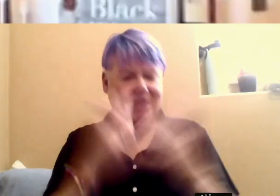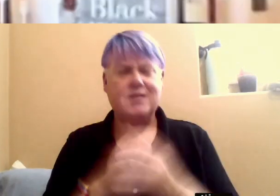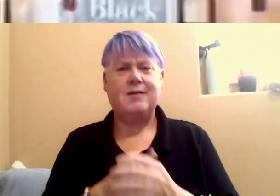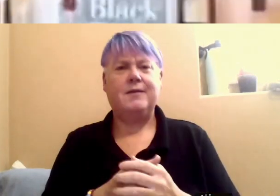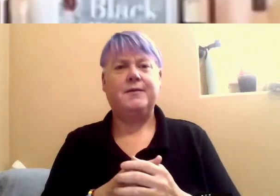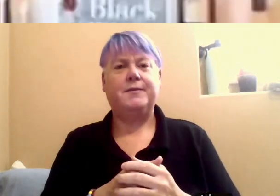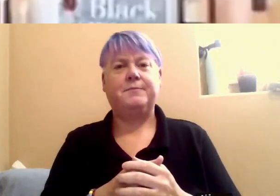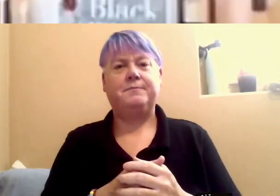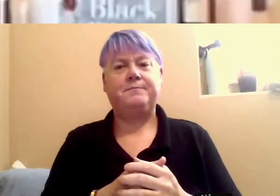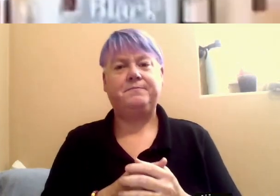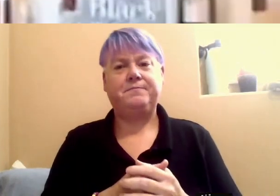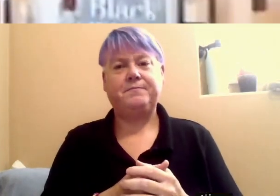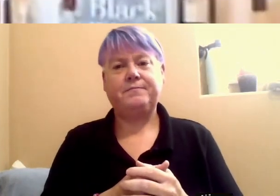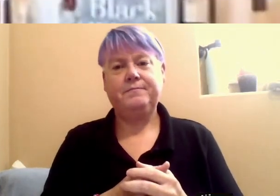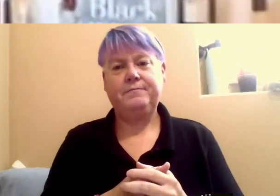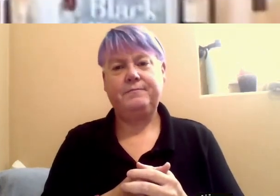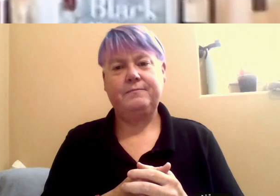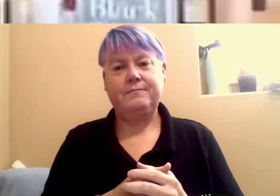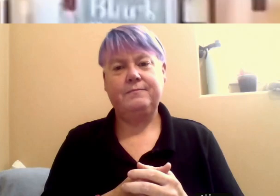Um,